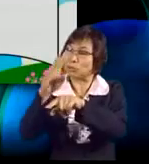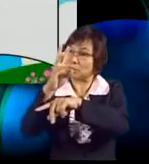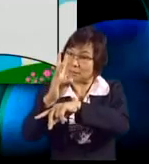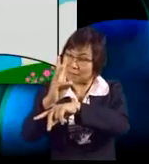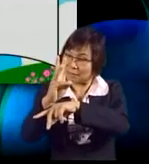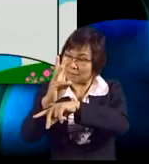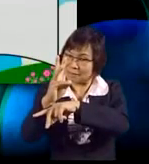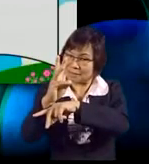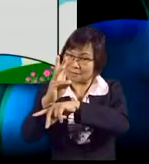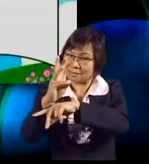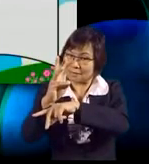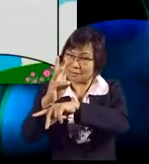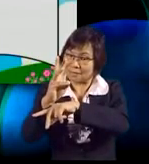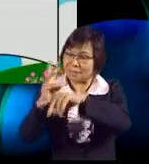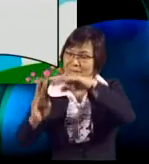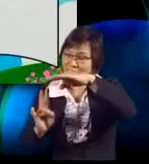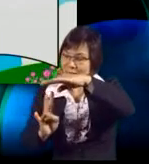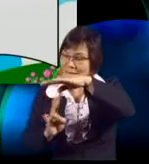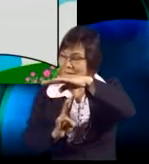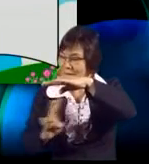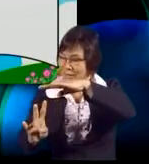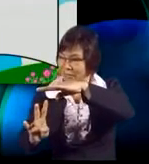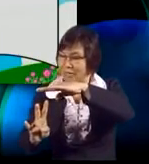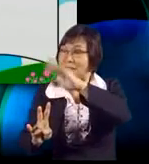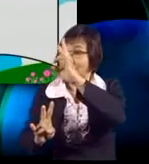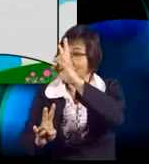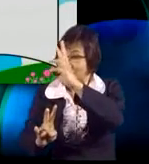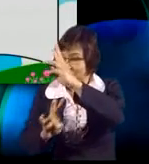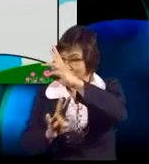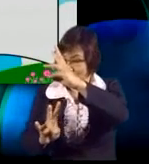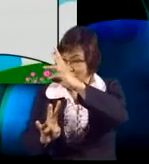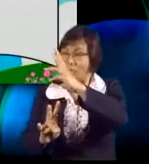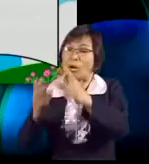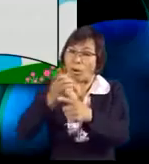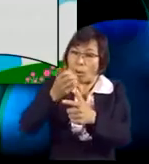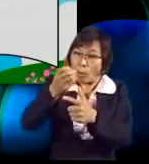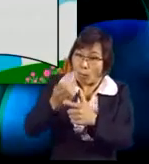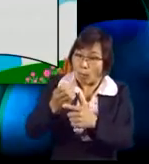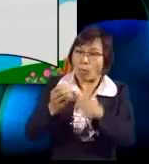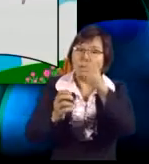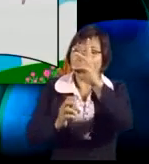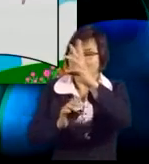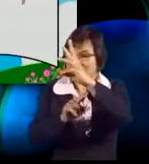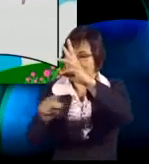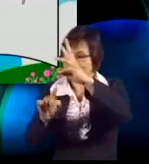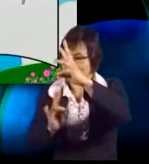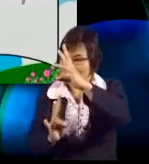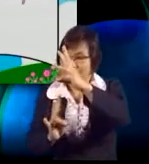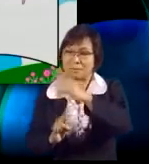numerators. 3 plus 3 equals 6. So we get